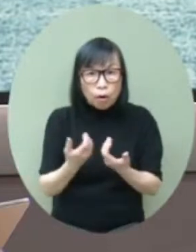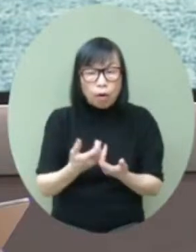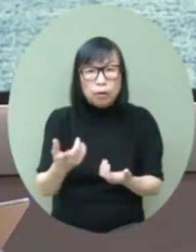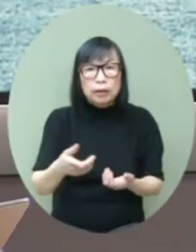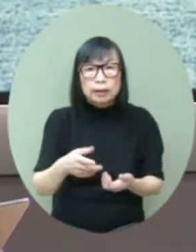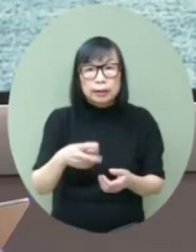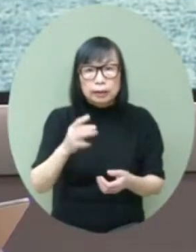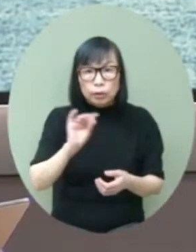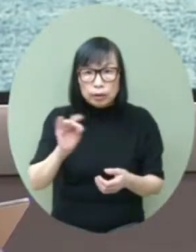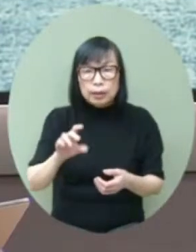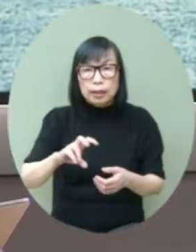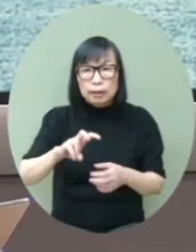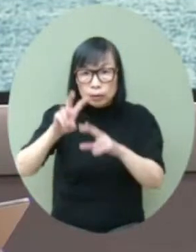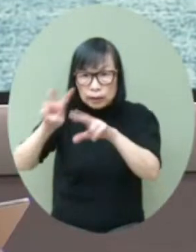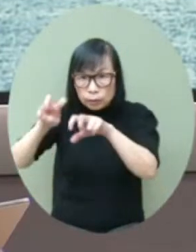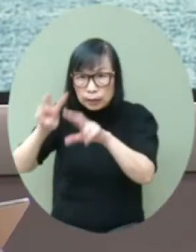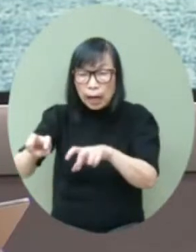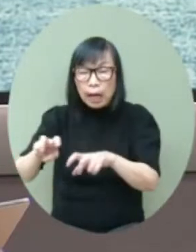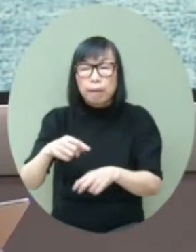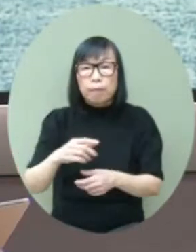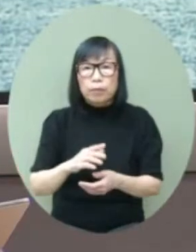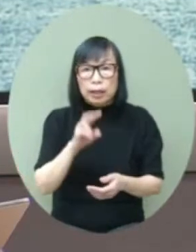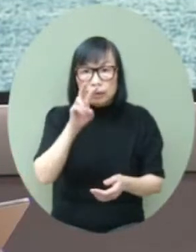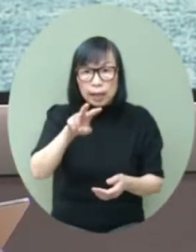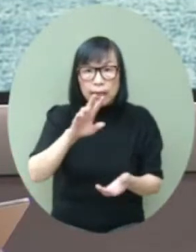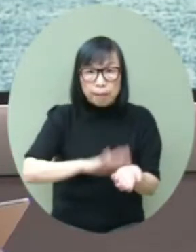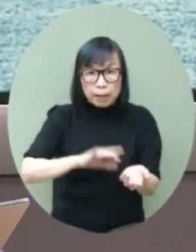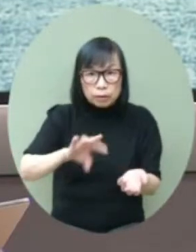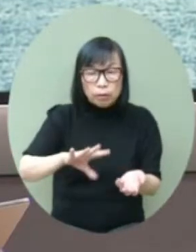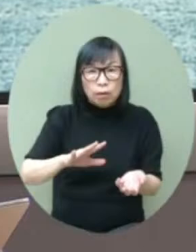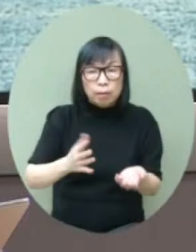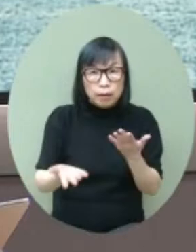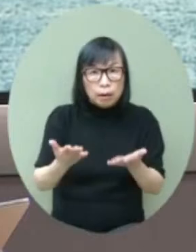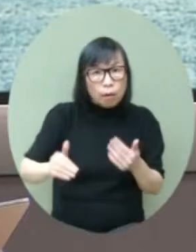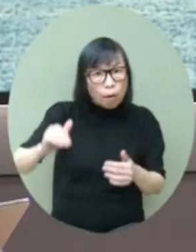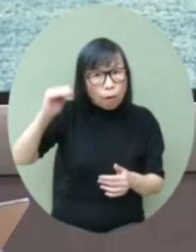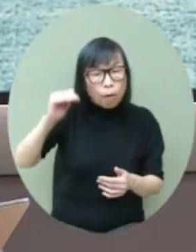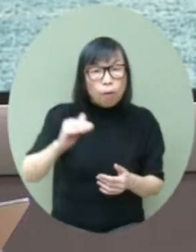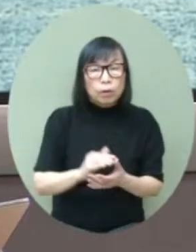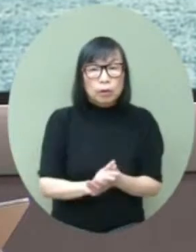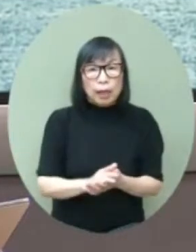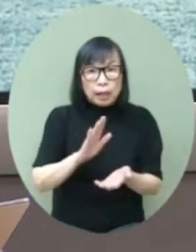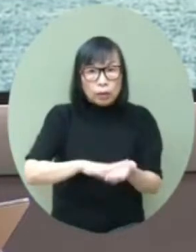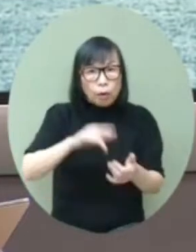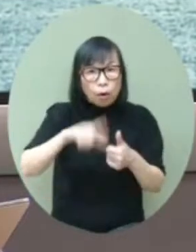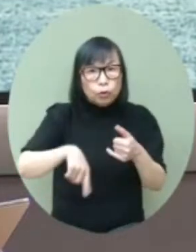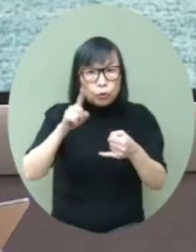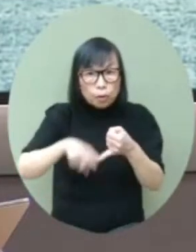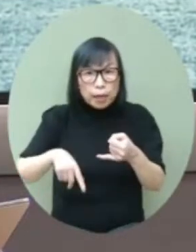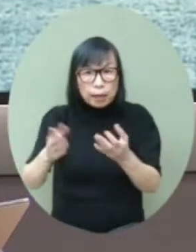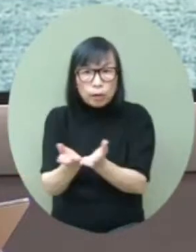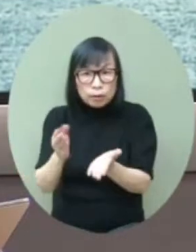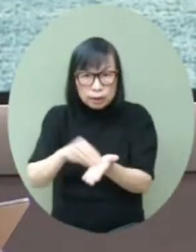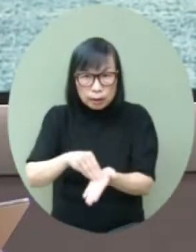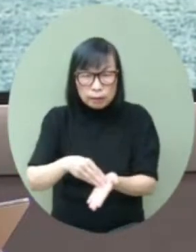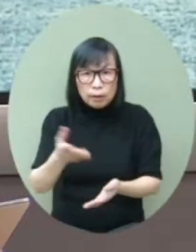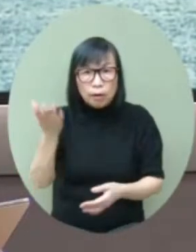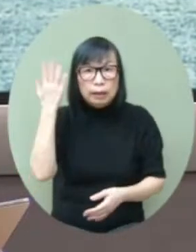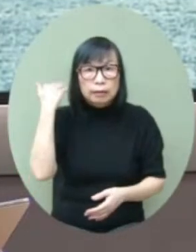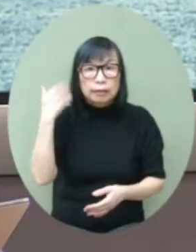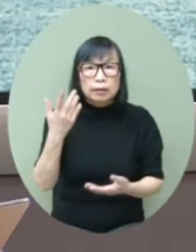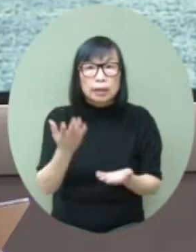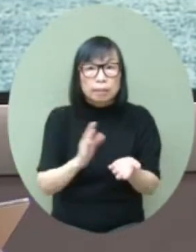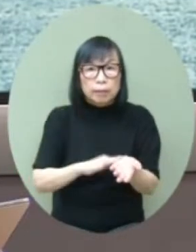CT value. We're still looking at the CT value of the case. The CT case is relatively high, so we need to find out